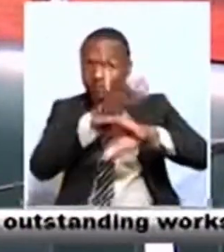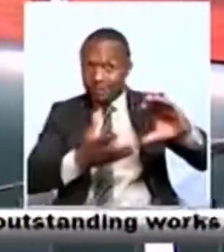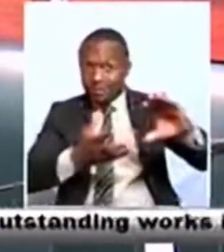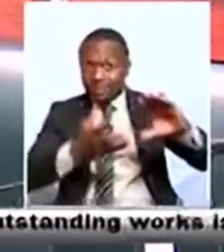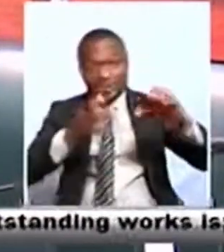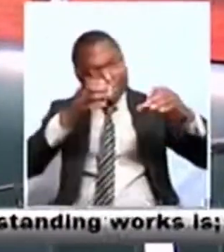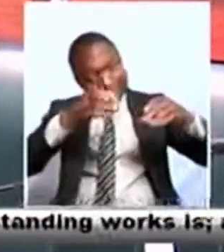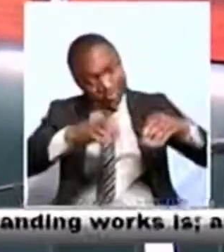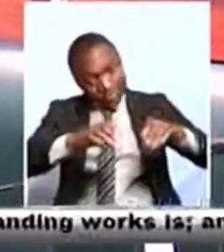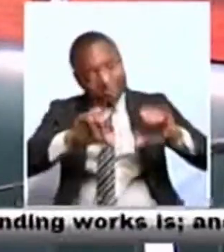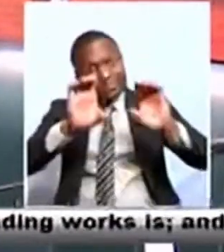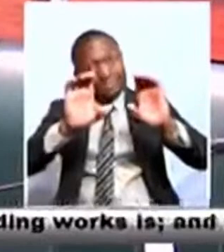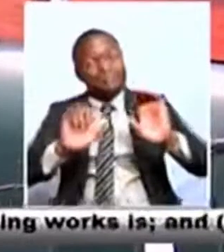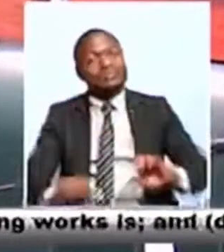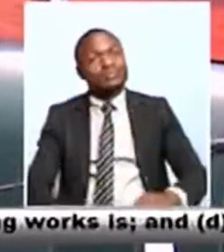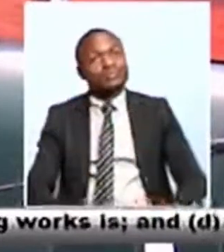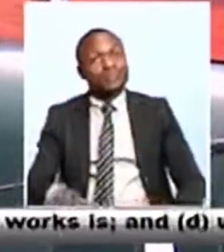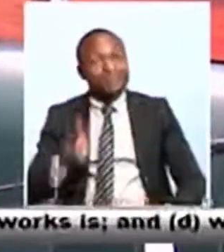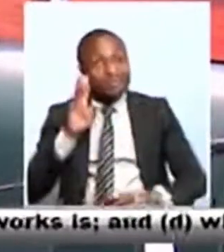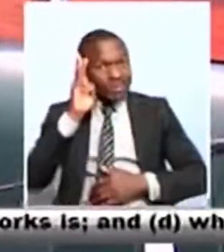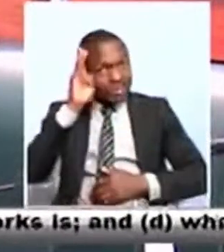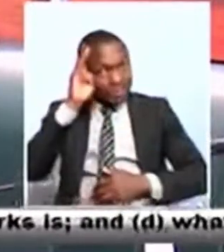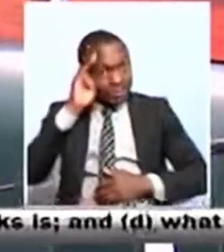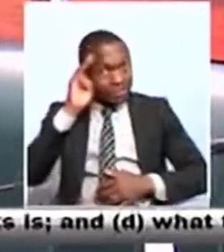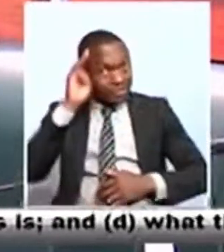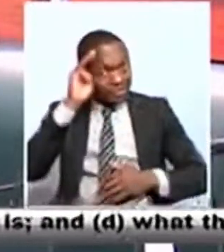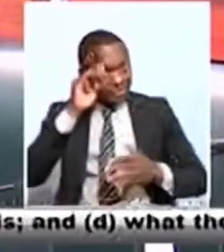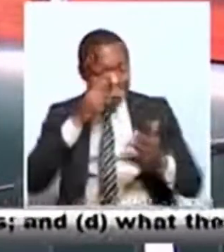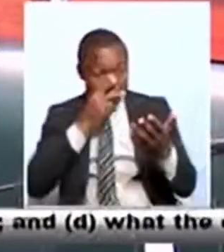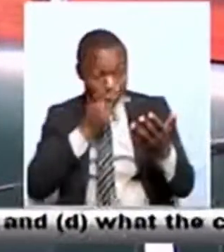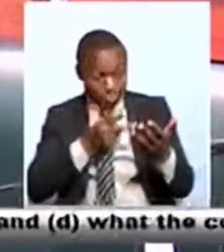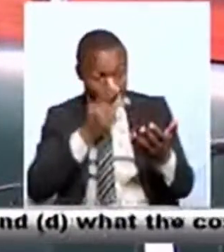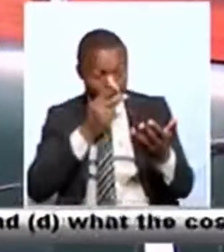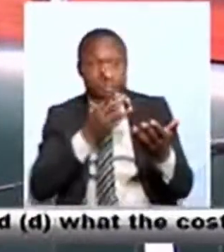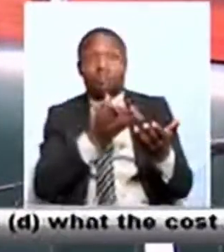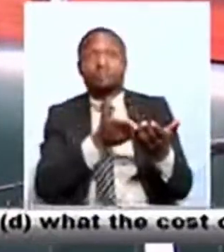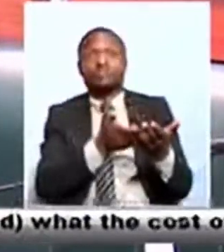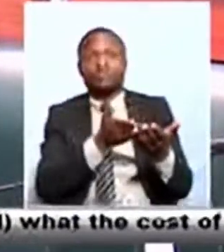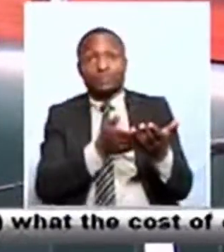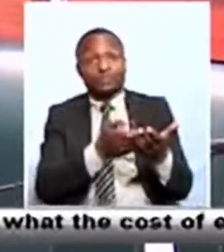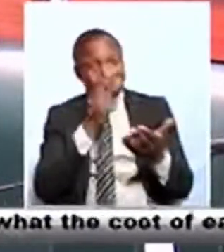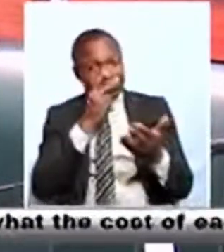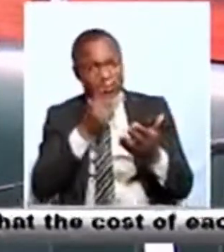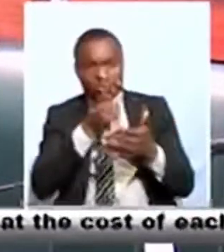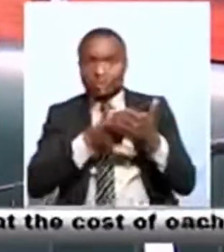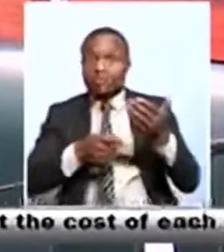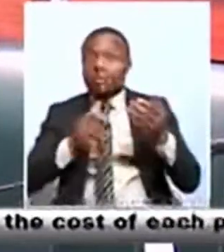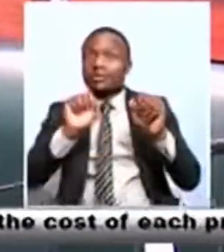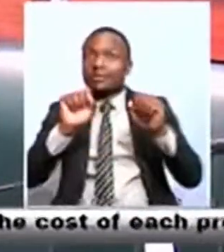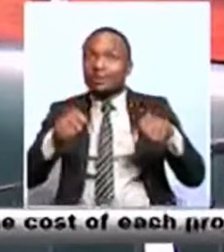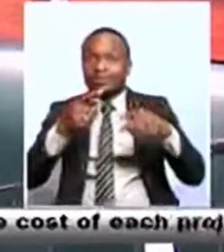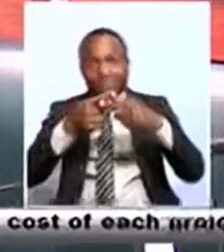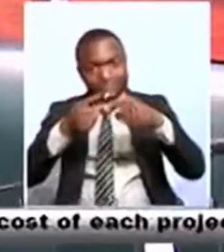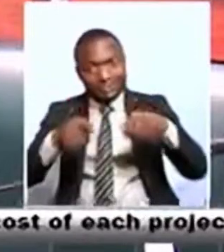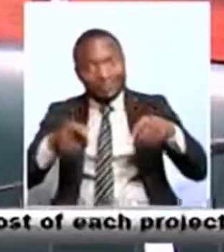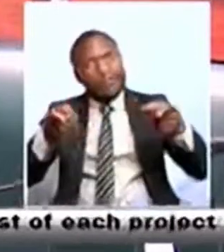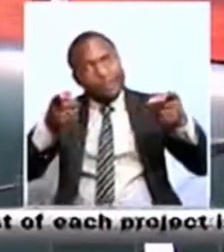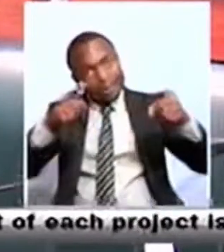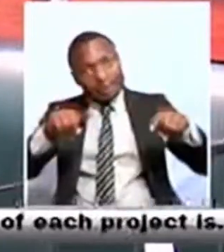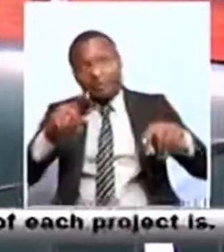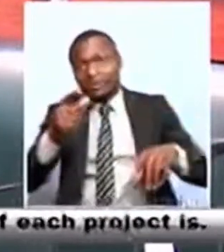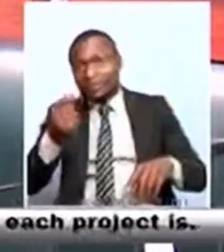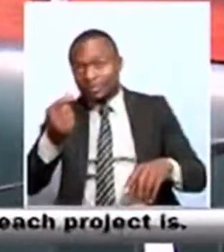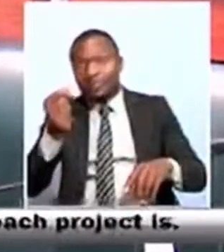proceed. So the ministry is looking into these factors to see what can be done and when the funds